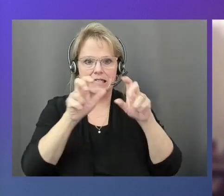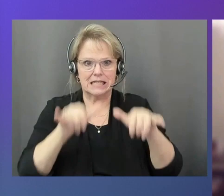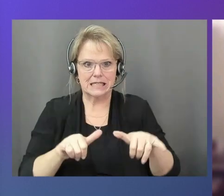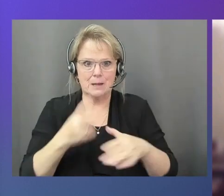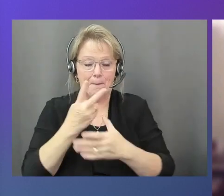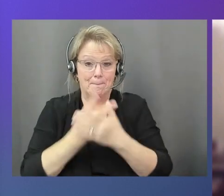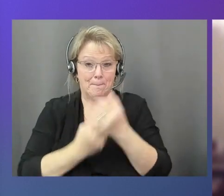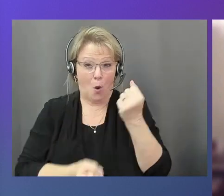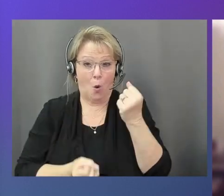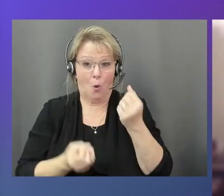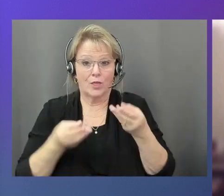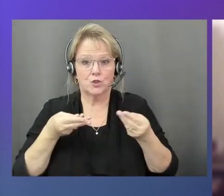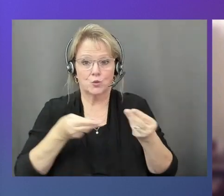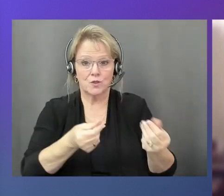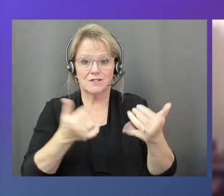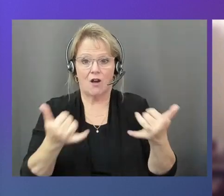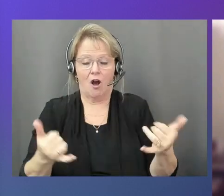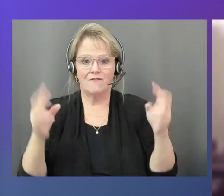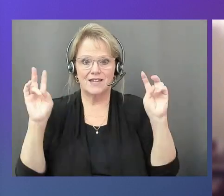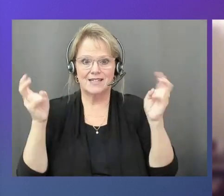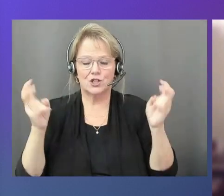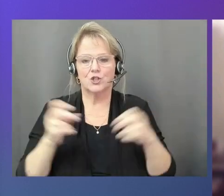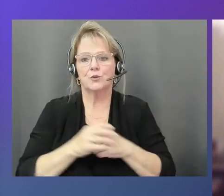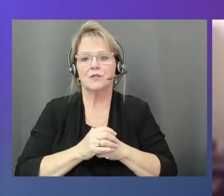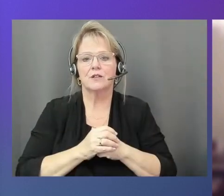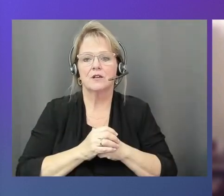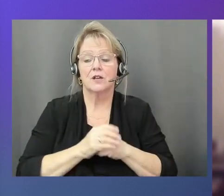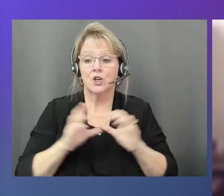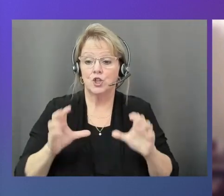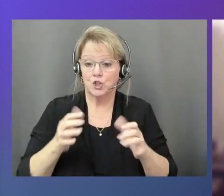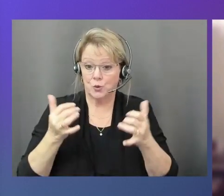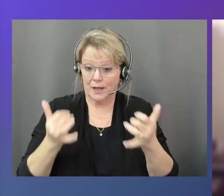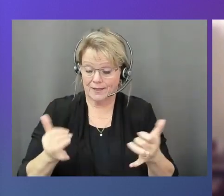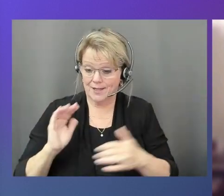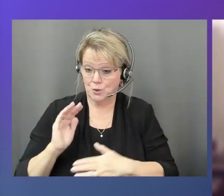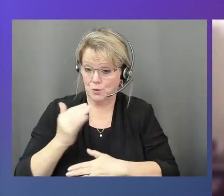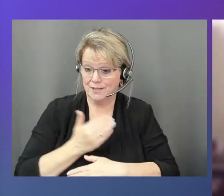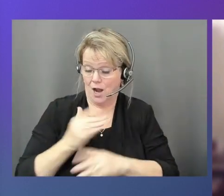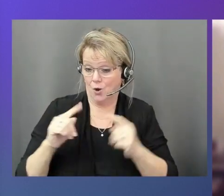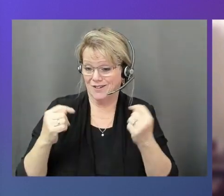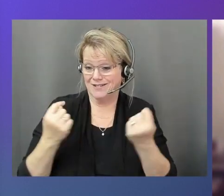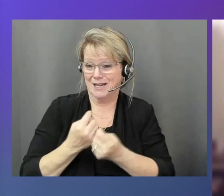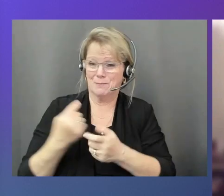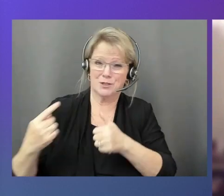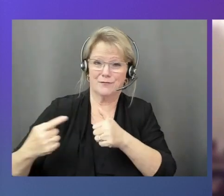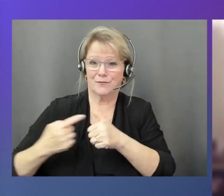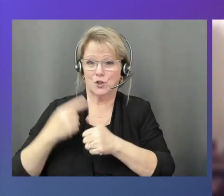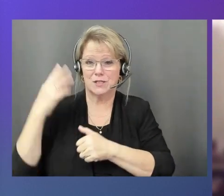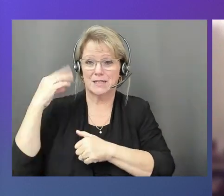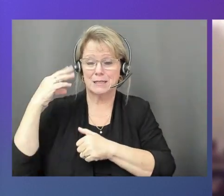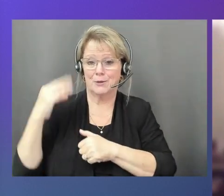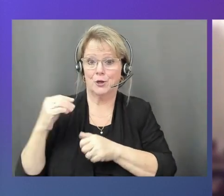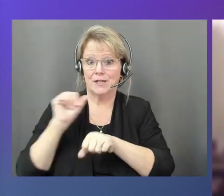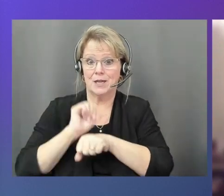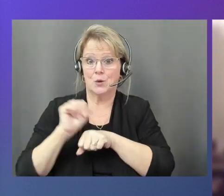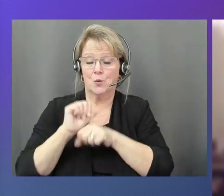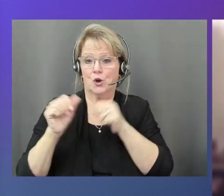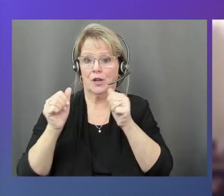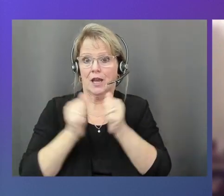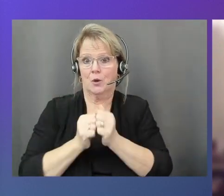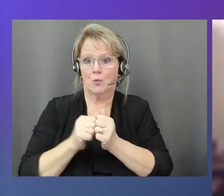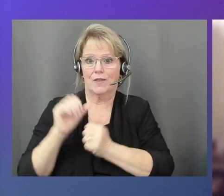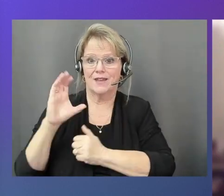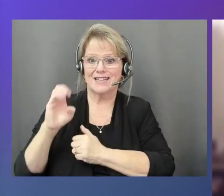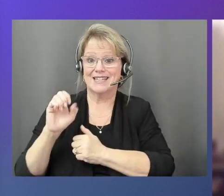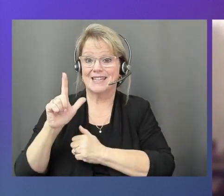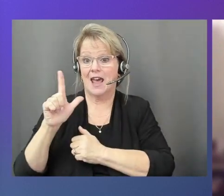route would be the team's first experience working with private cellular technology. We were concerned about the complexities of deploying a